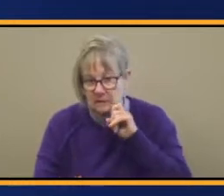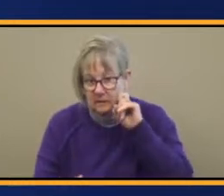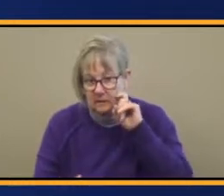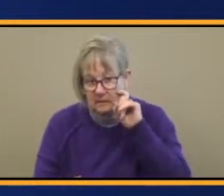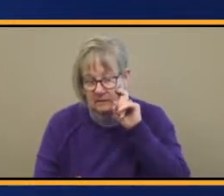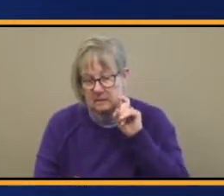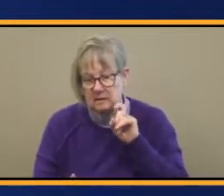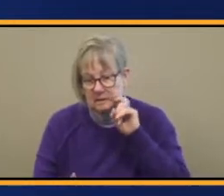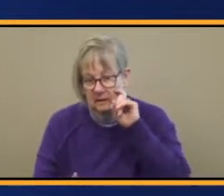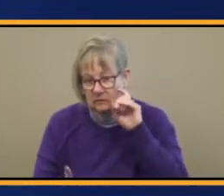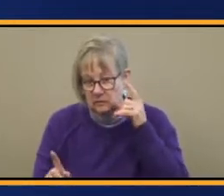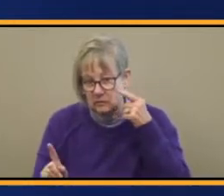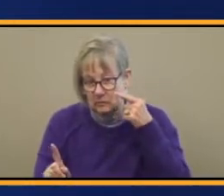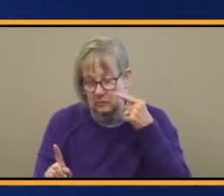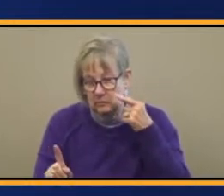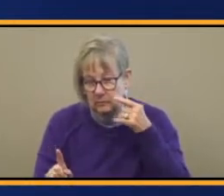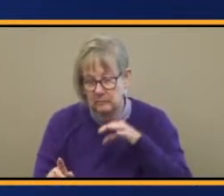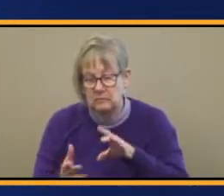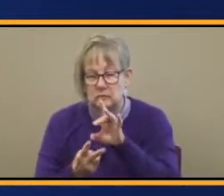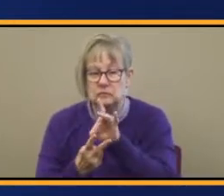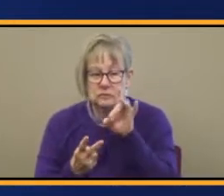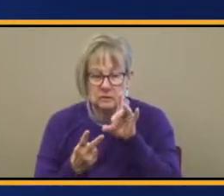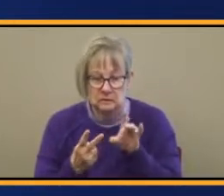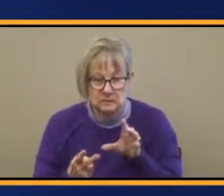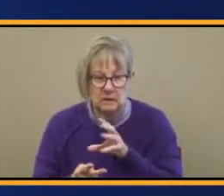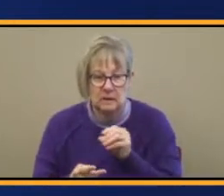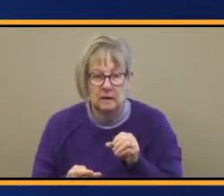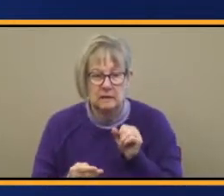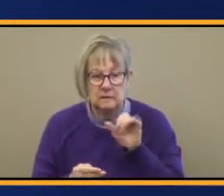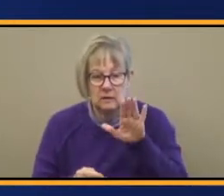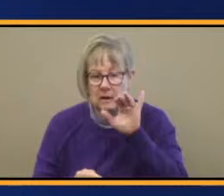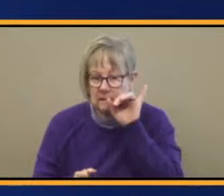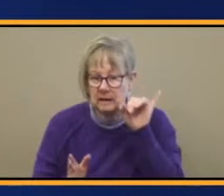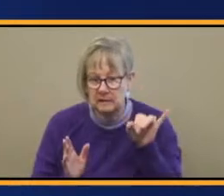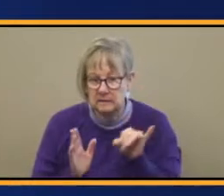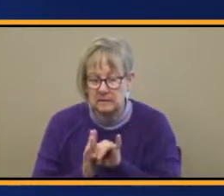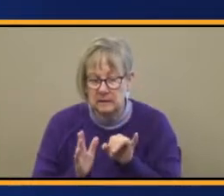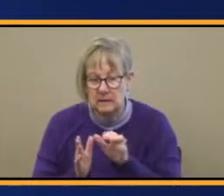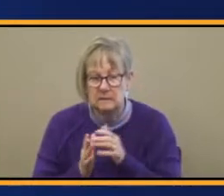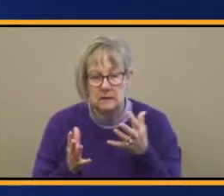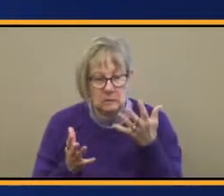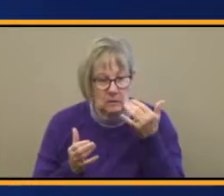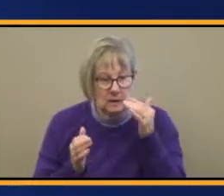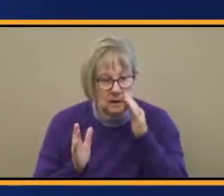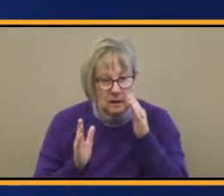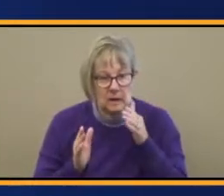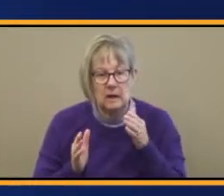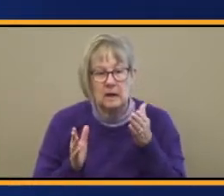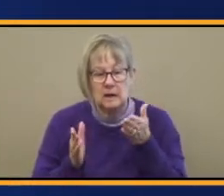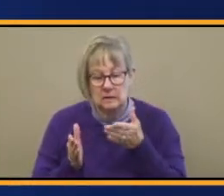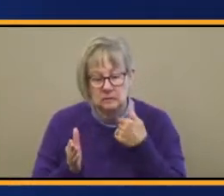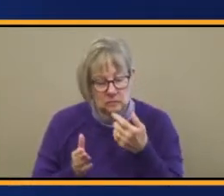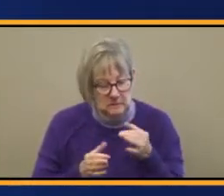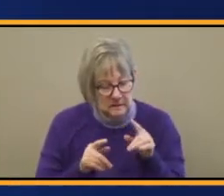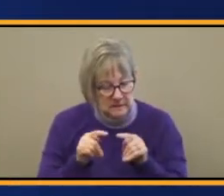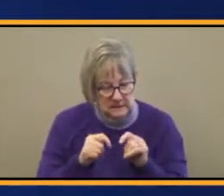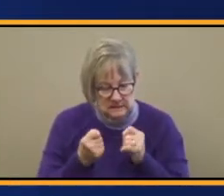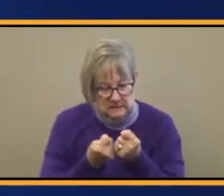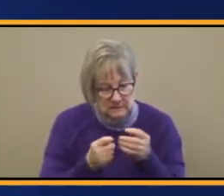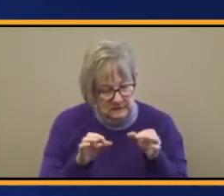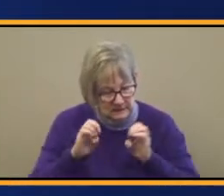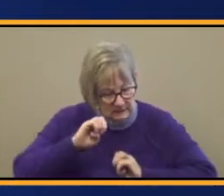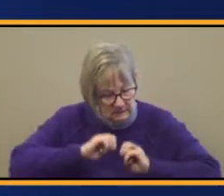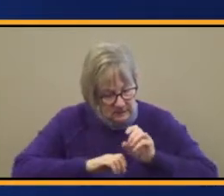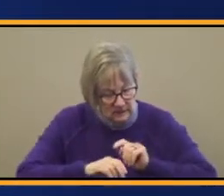or gender identity and supporting their parents, caretakers, and families. That is why I directed my team to evaluate the tools at our disposal to